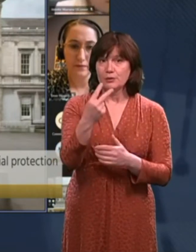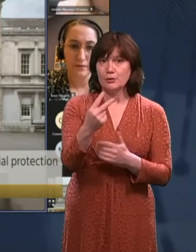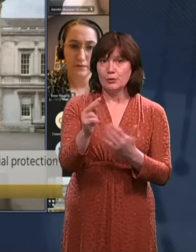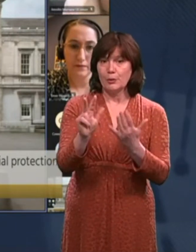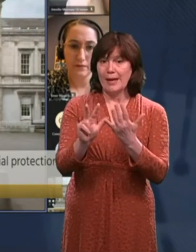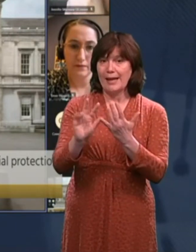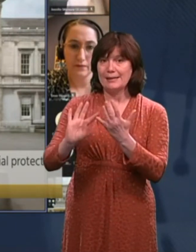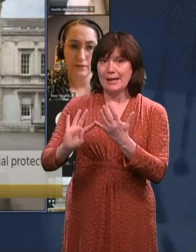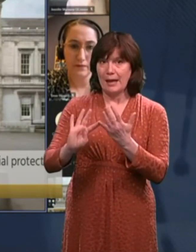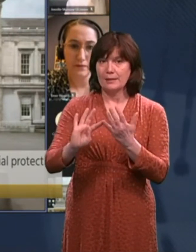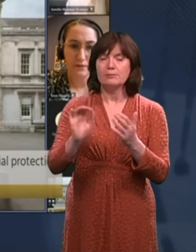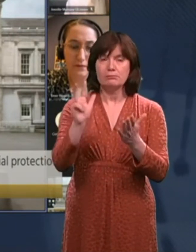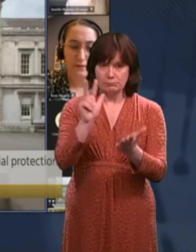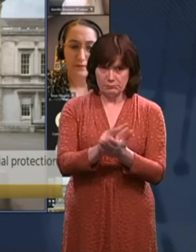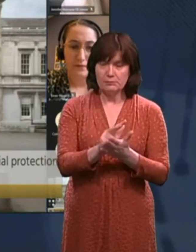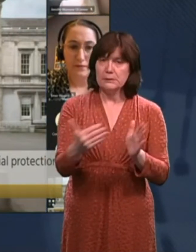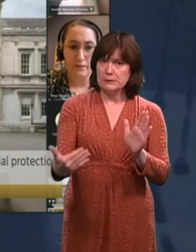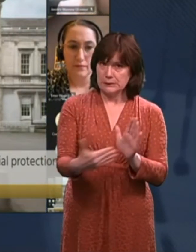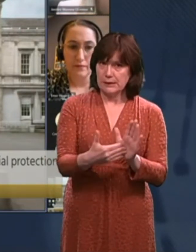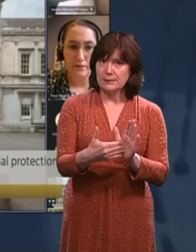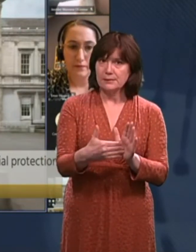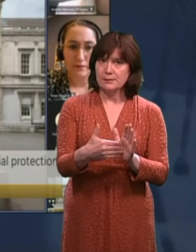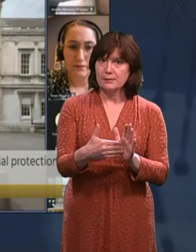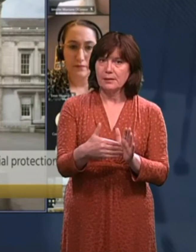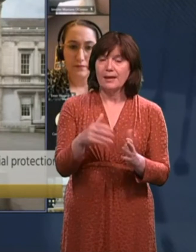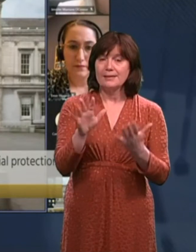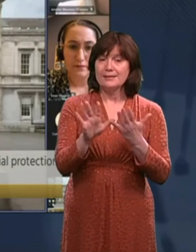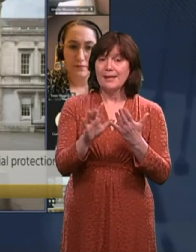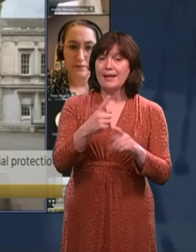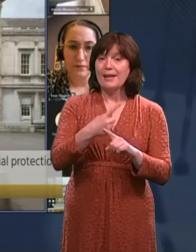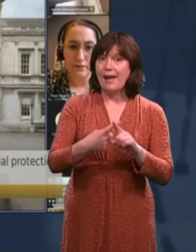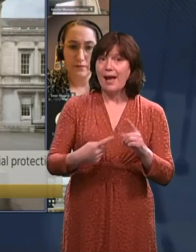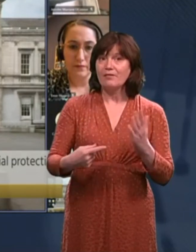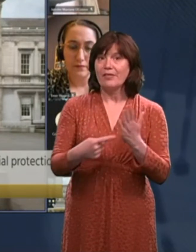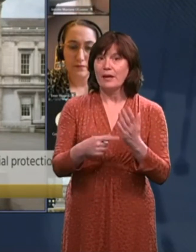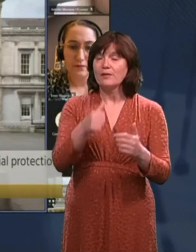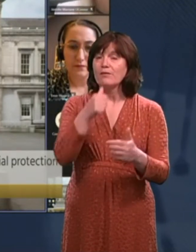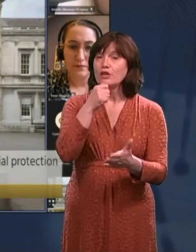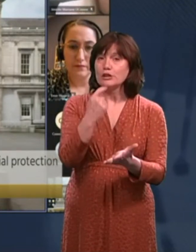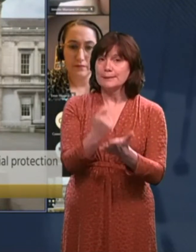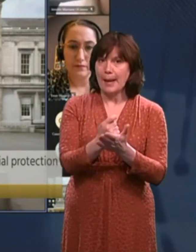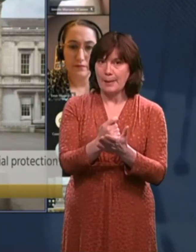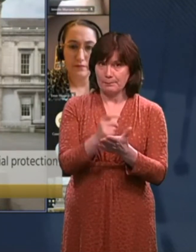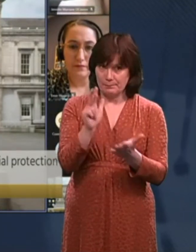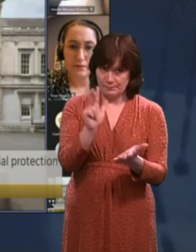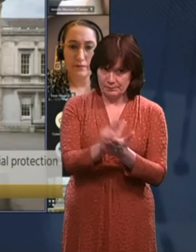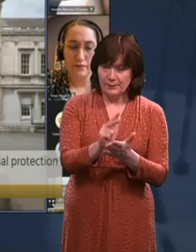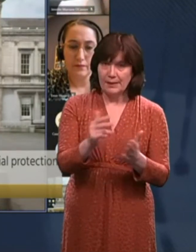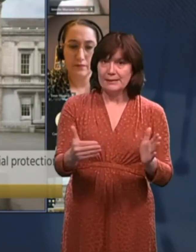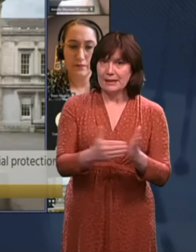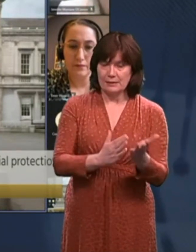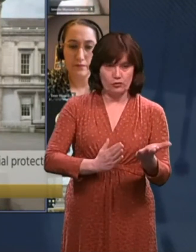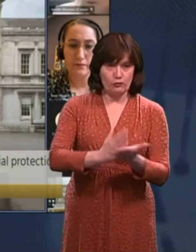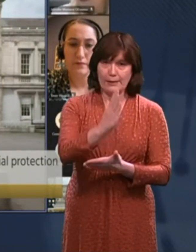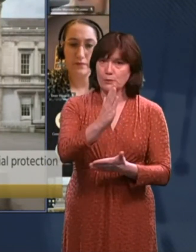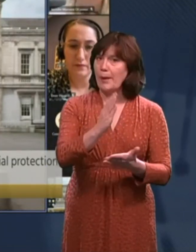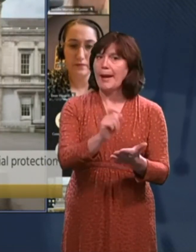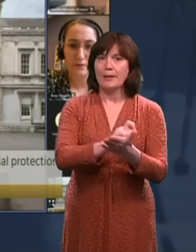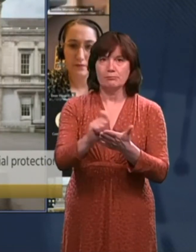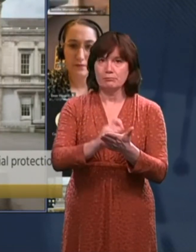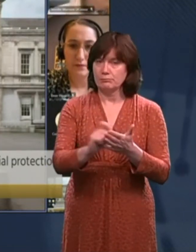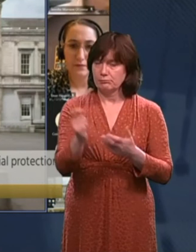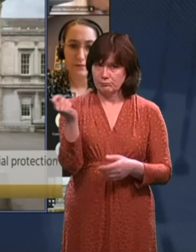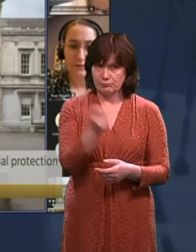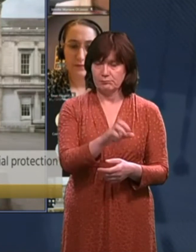13,289 of those were granted. 10,500 were granted on the first attempt. They got them straight away, just processed straight